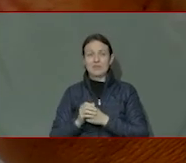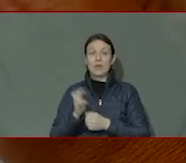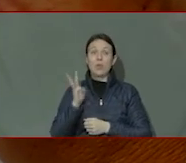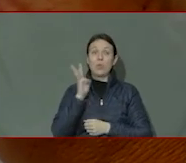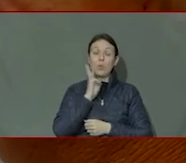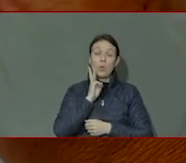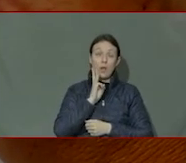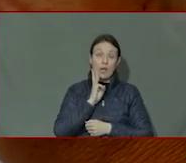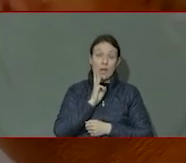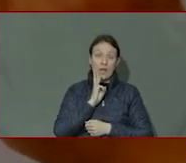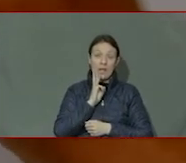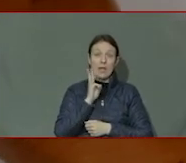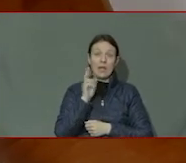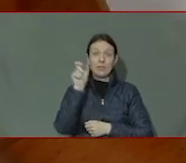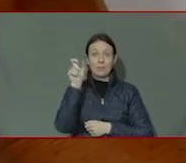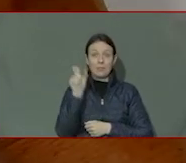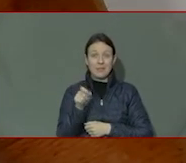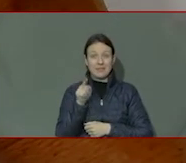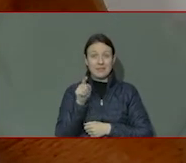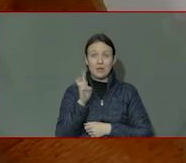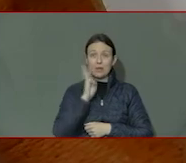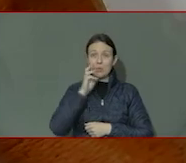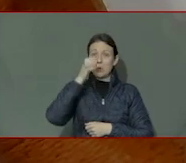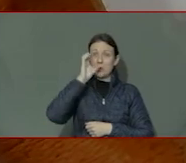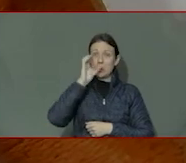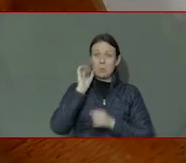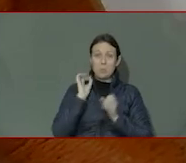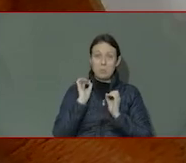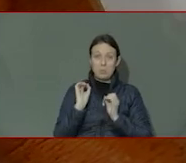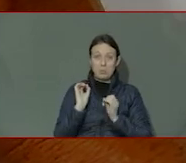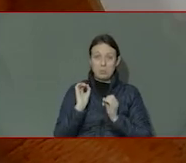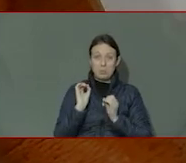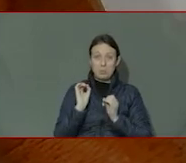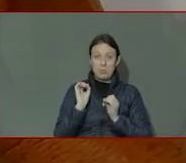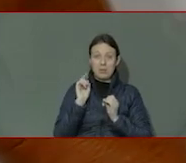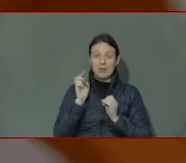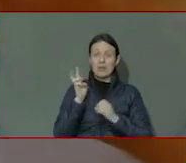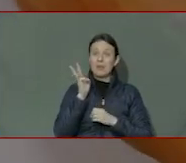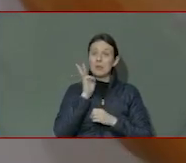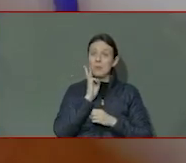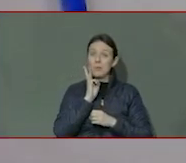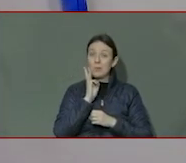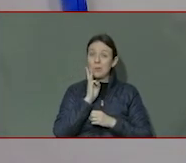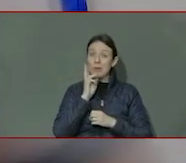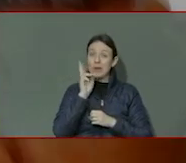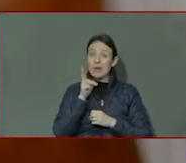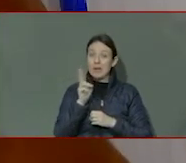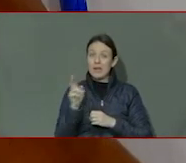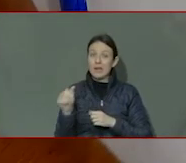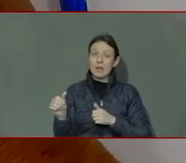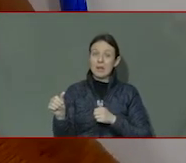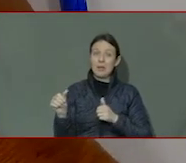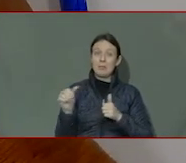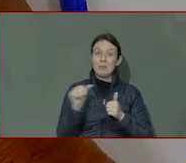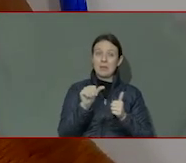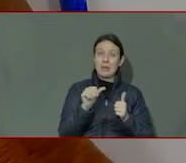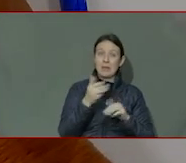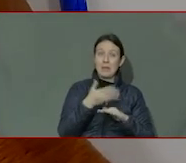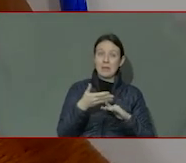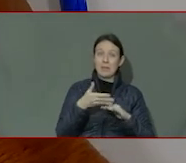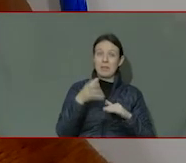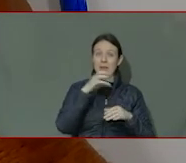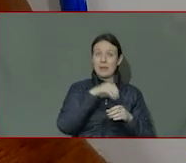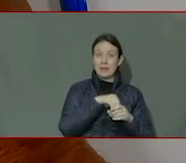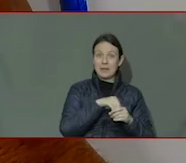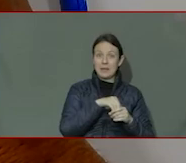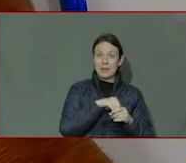water. The person did not drink any water. Did he reabsorb water from here? People, look here. Did the water